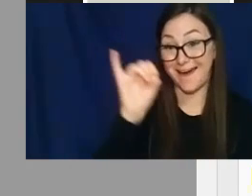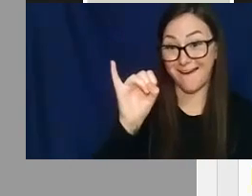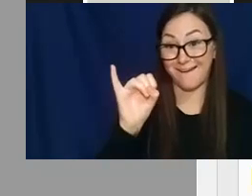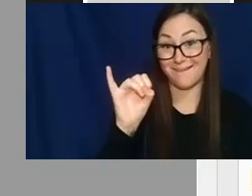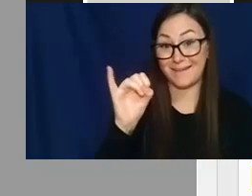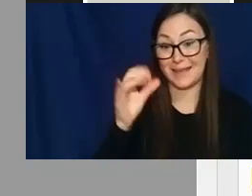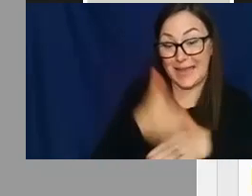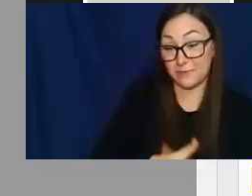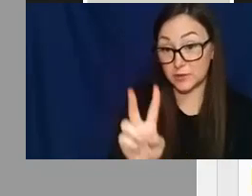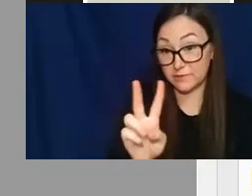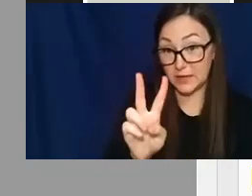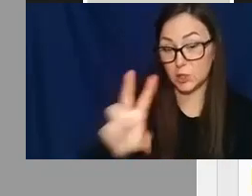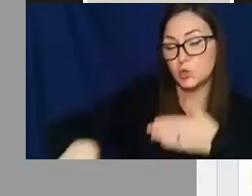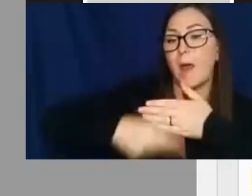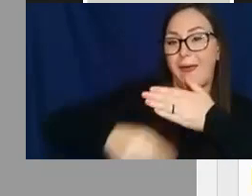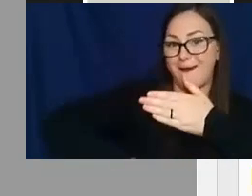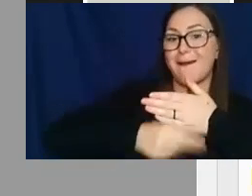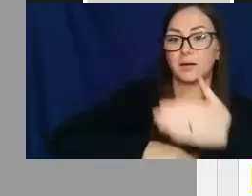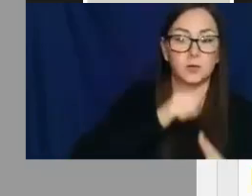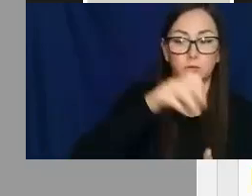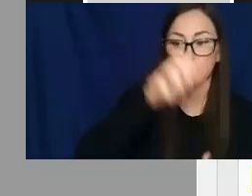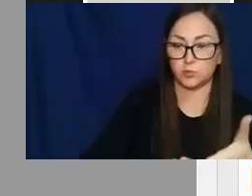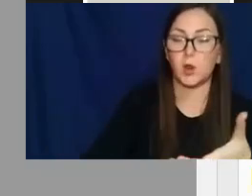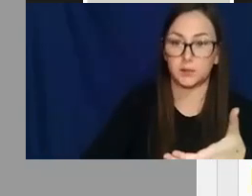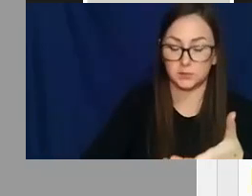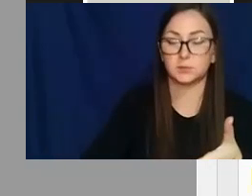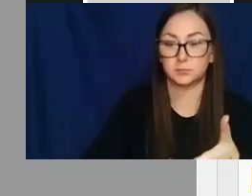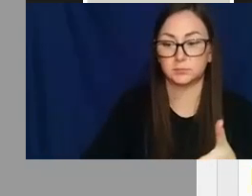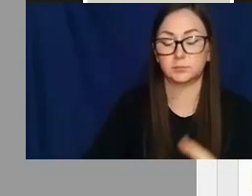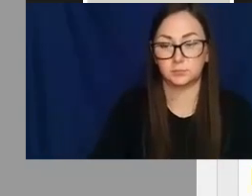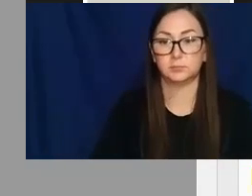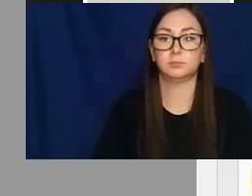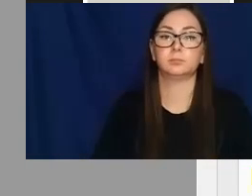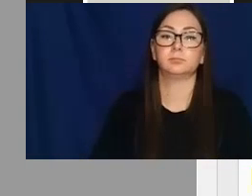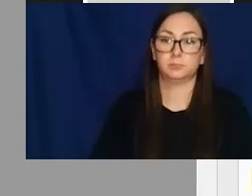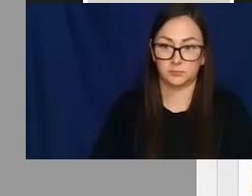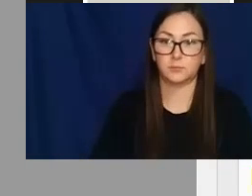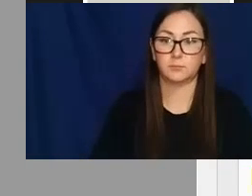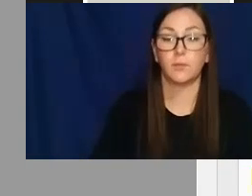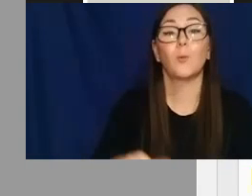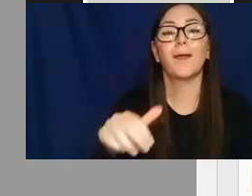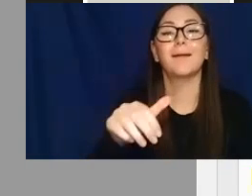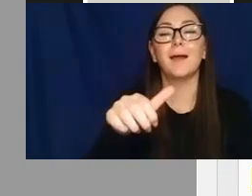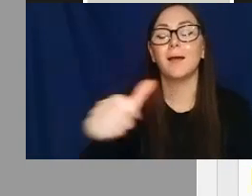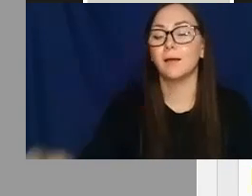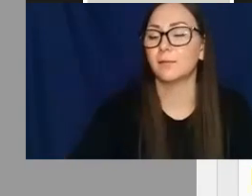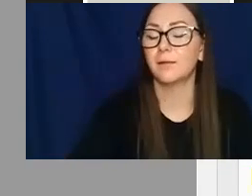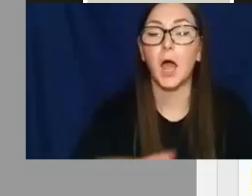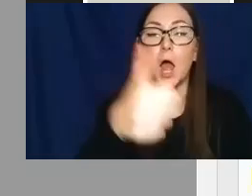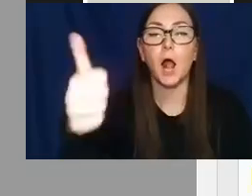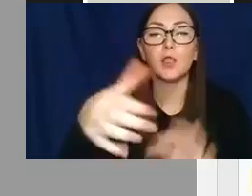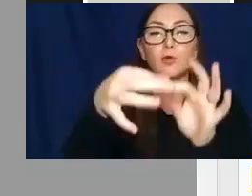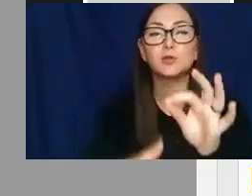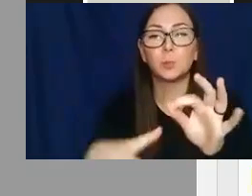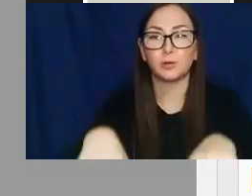5, so that's 6, and then double I is 7, and then triple I, the last one, is 8. Those are